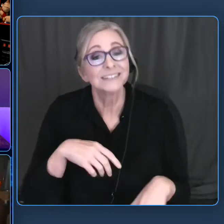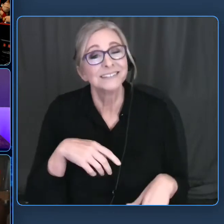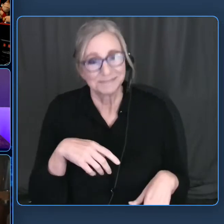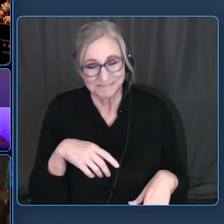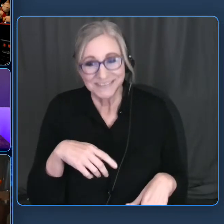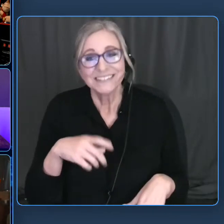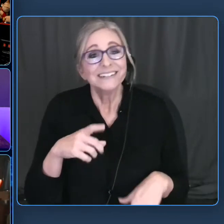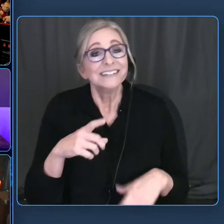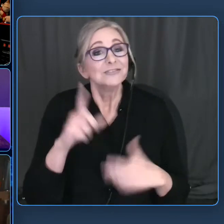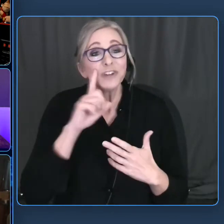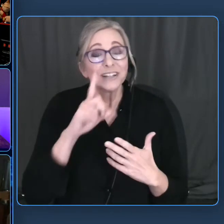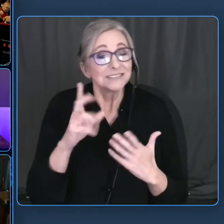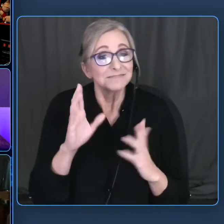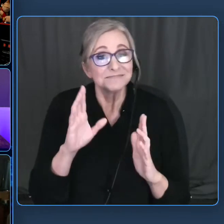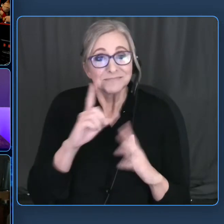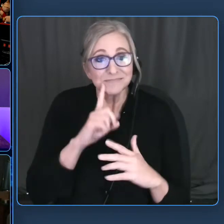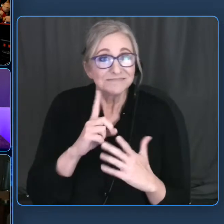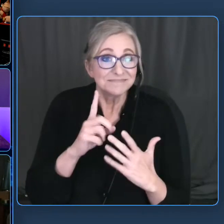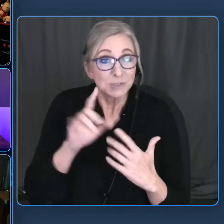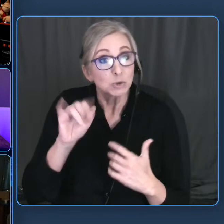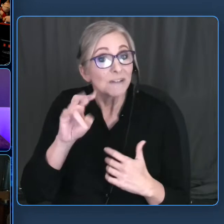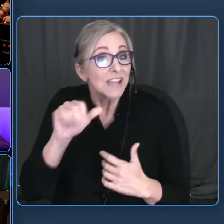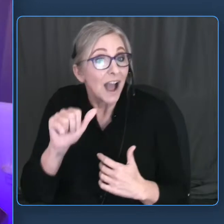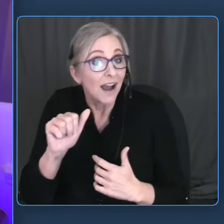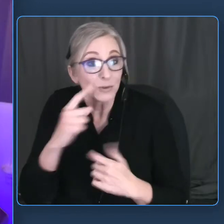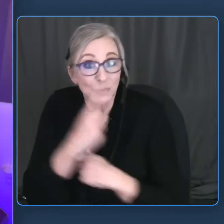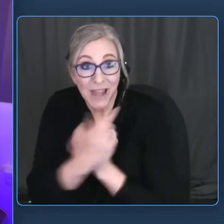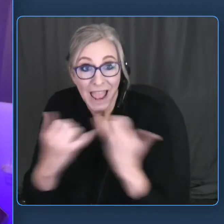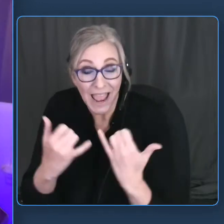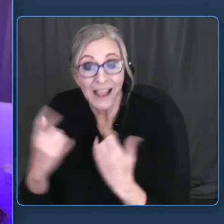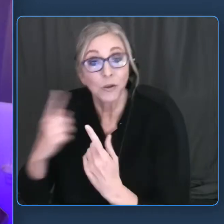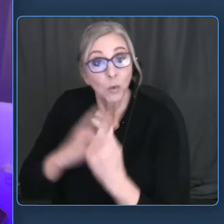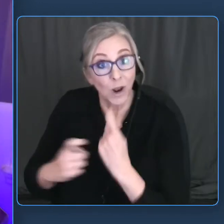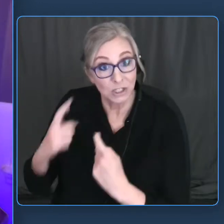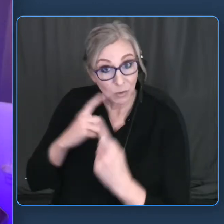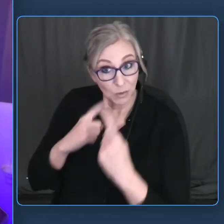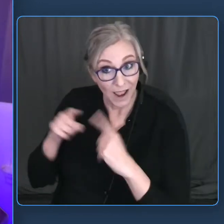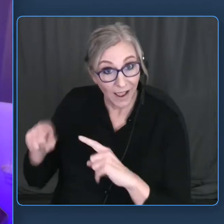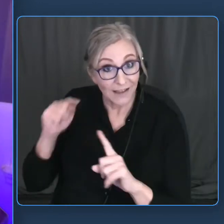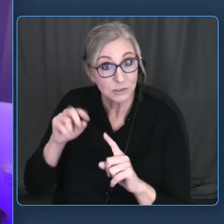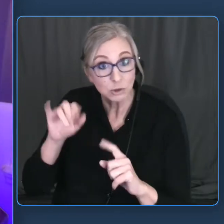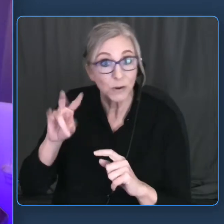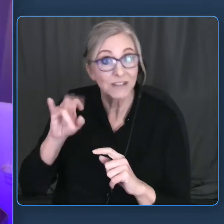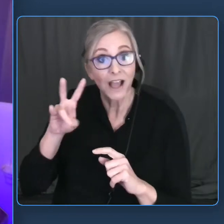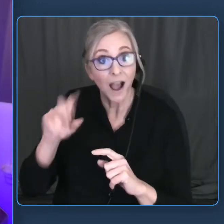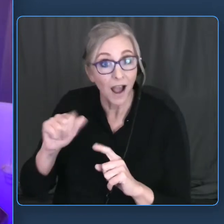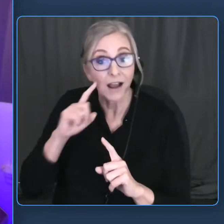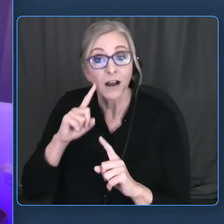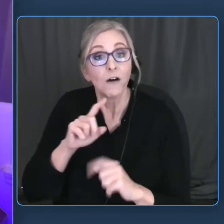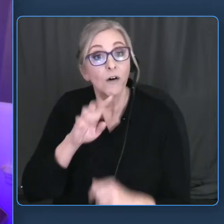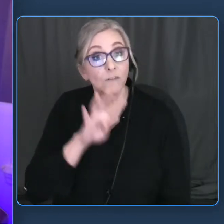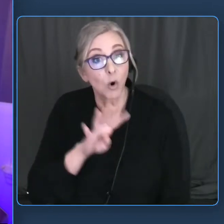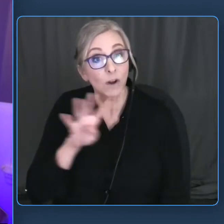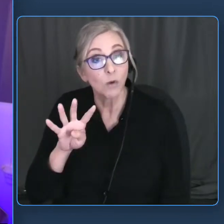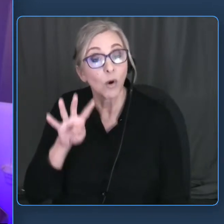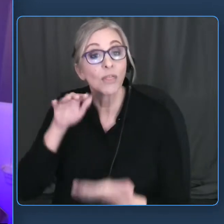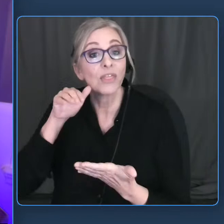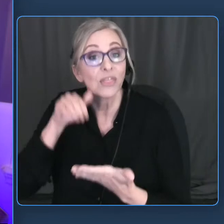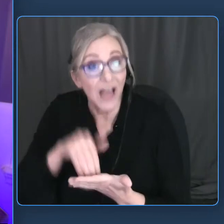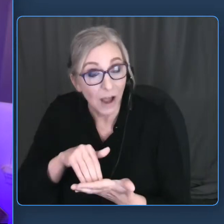And just a little bit of trivia for today. The questions that were asked would have covered